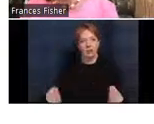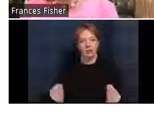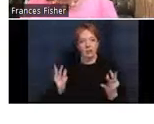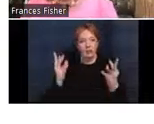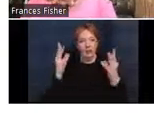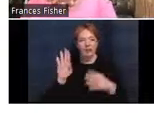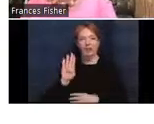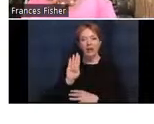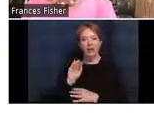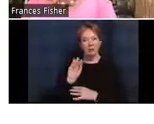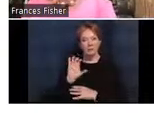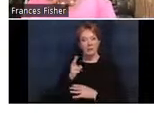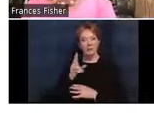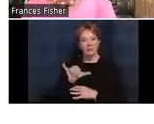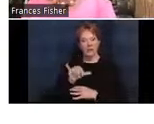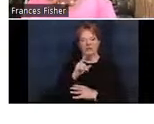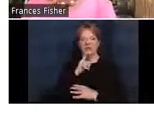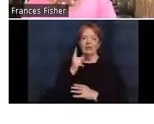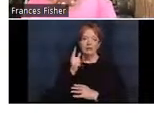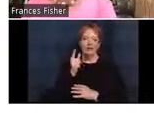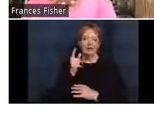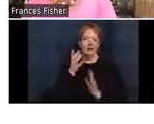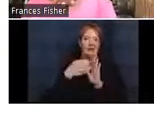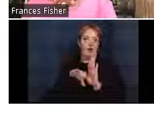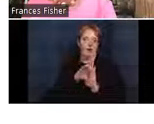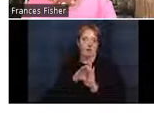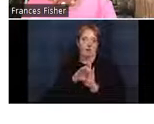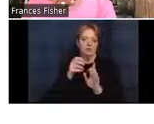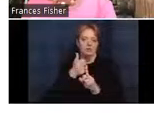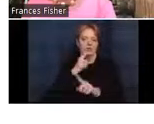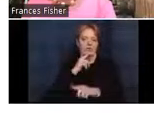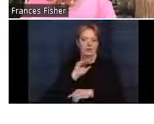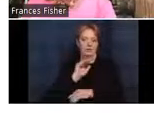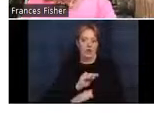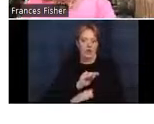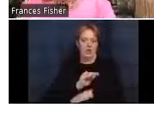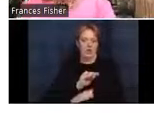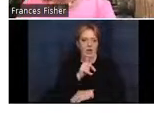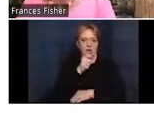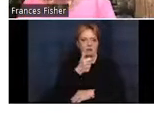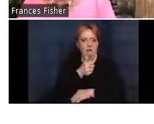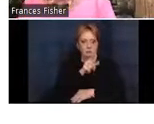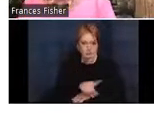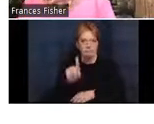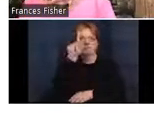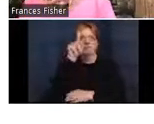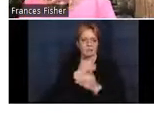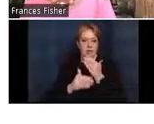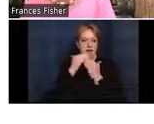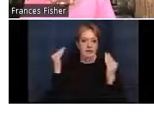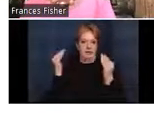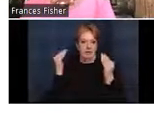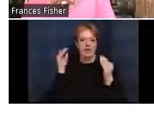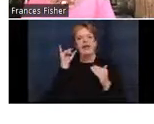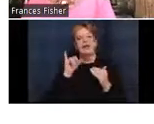Bucci is a character, a child that went to heaven. So that's the story,